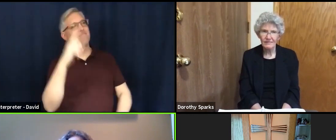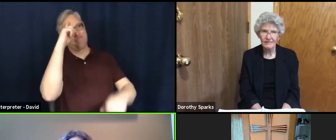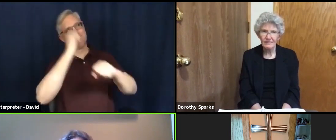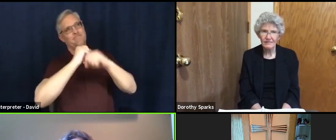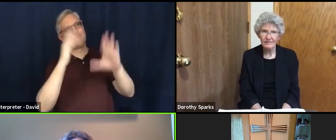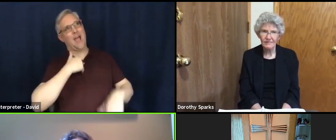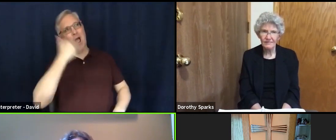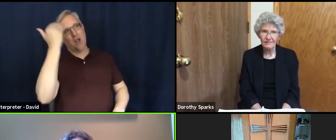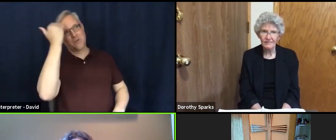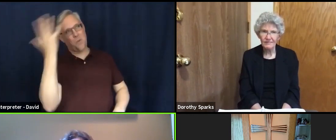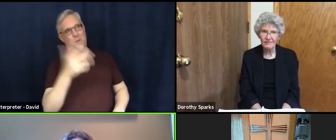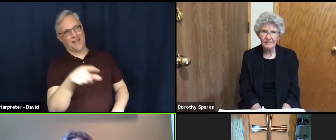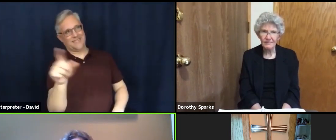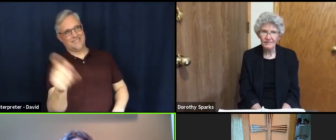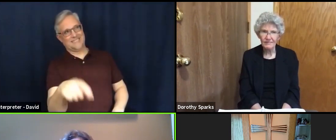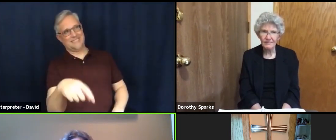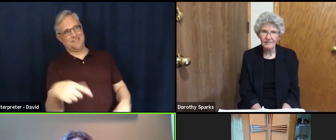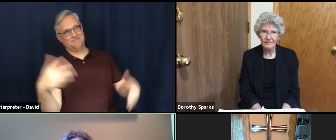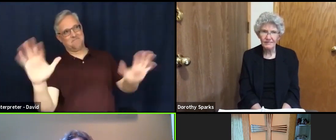Instead, they looked at him.